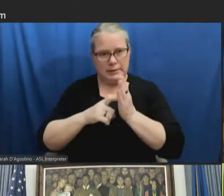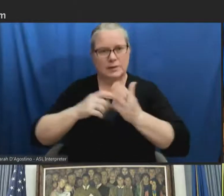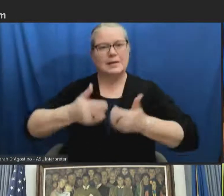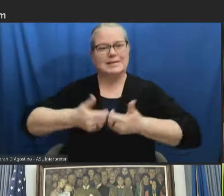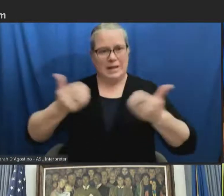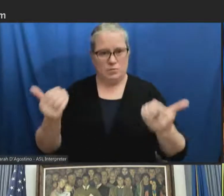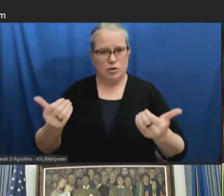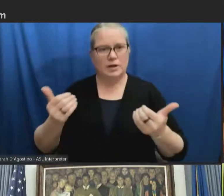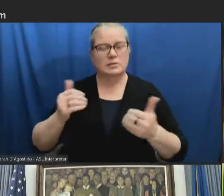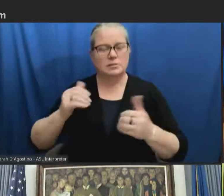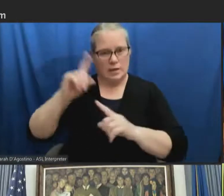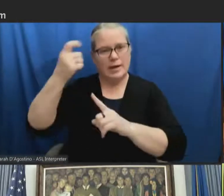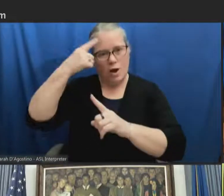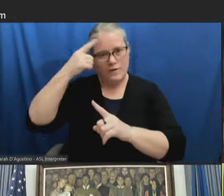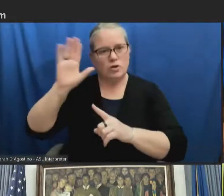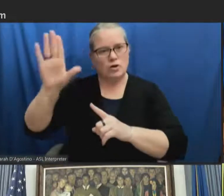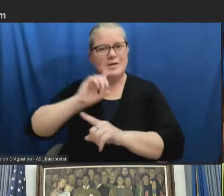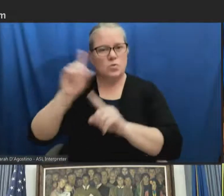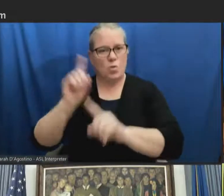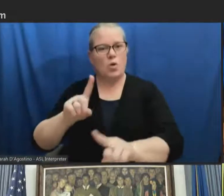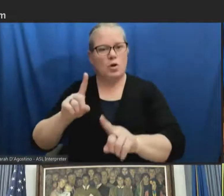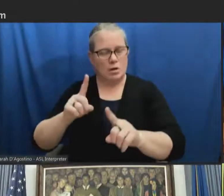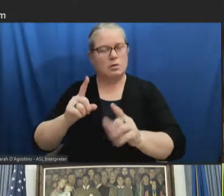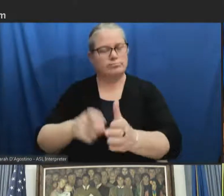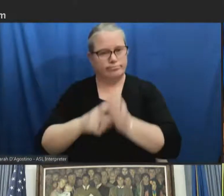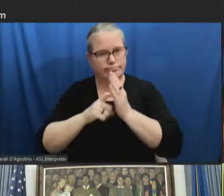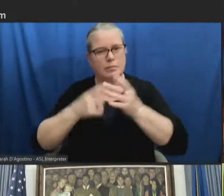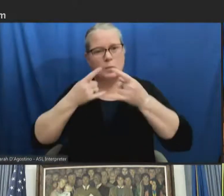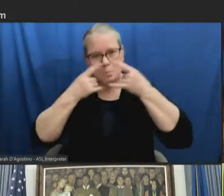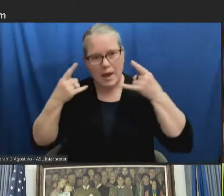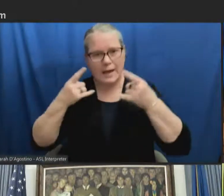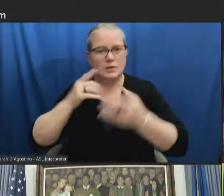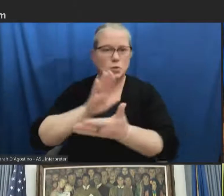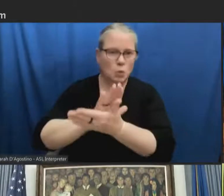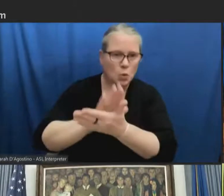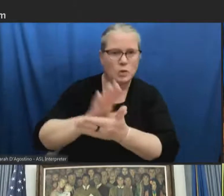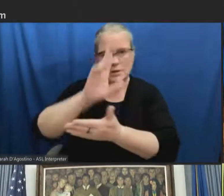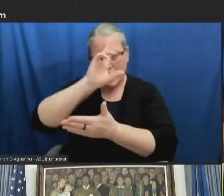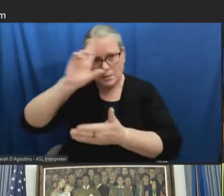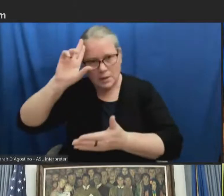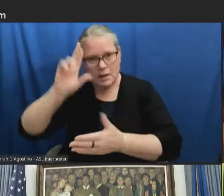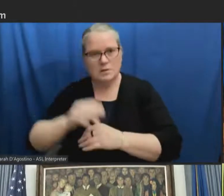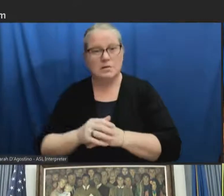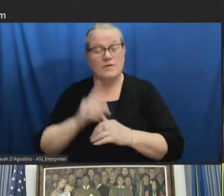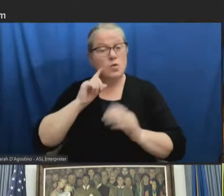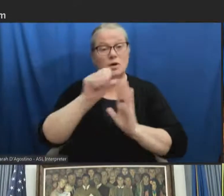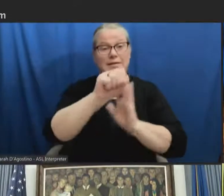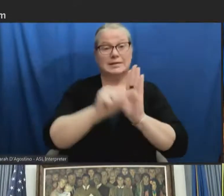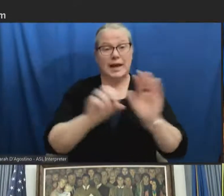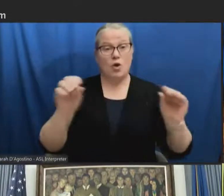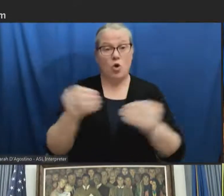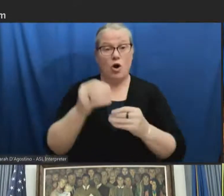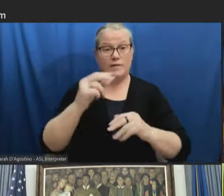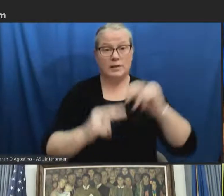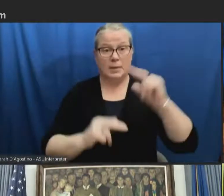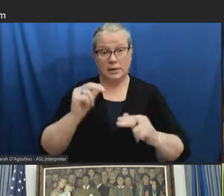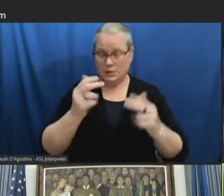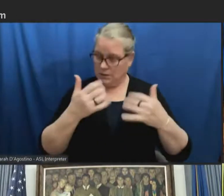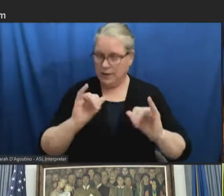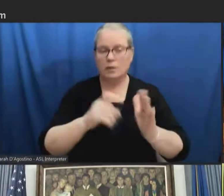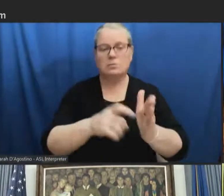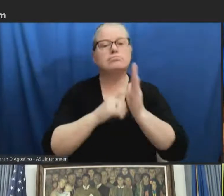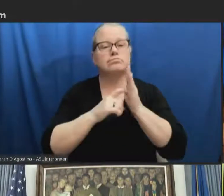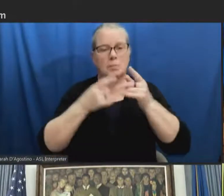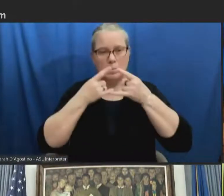by executive order, as we discussed, like in schools and hospital settings. With regards to state office buildings, that is still the case, that